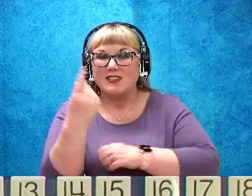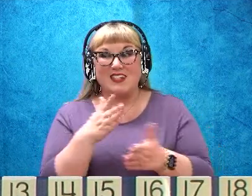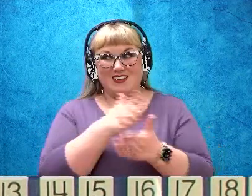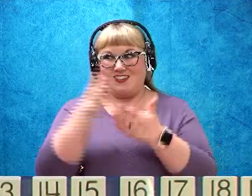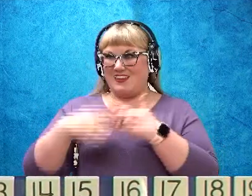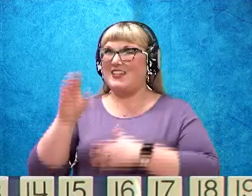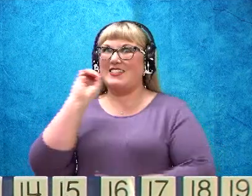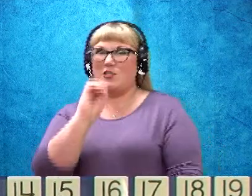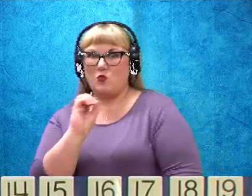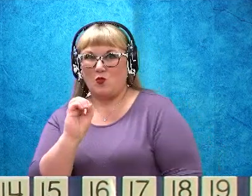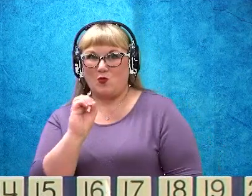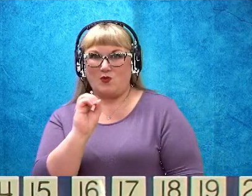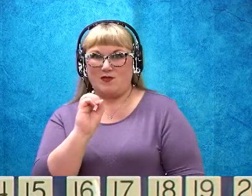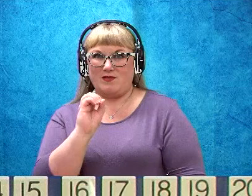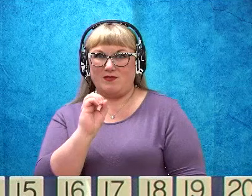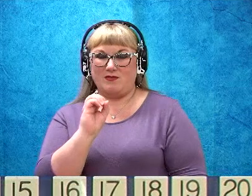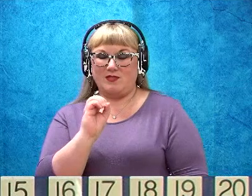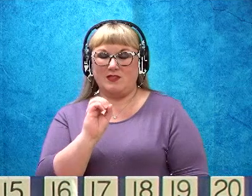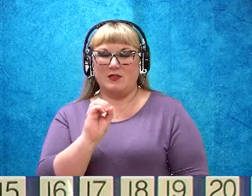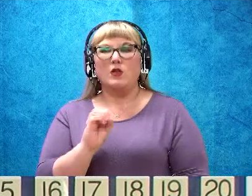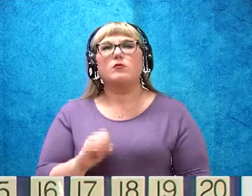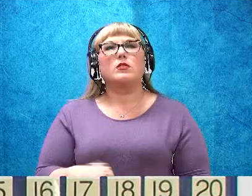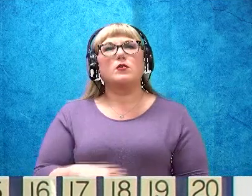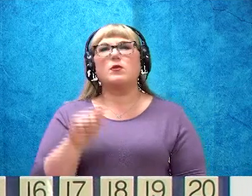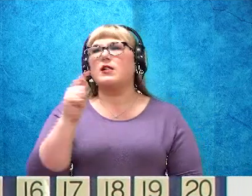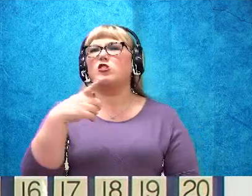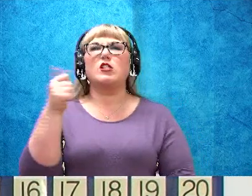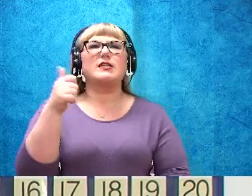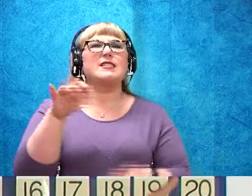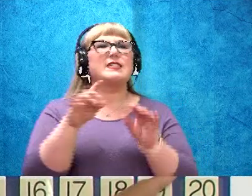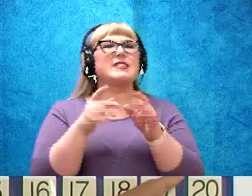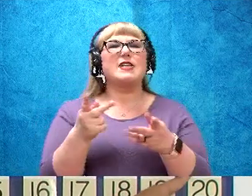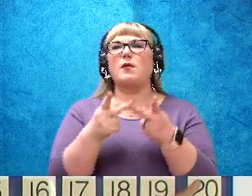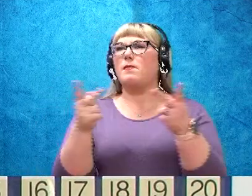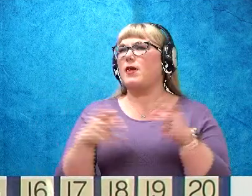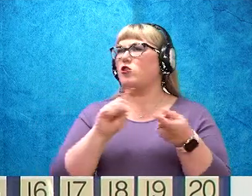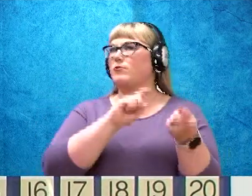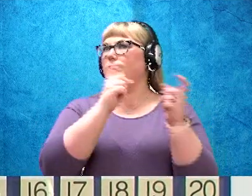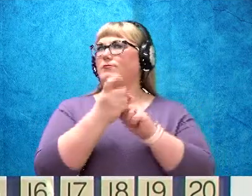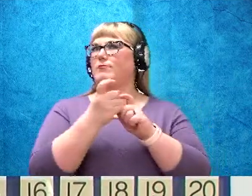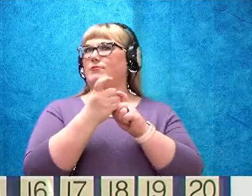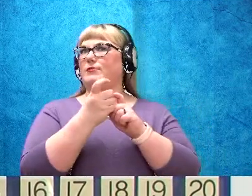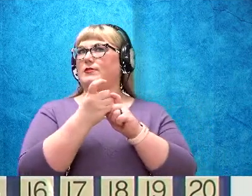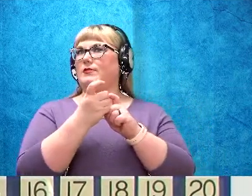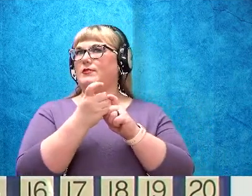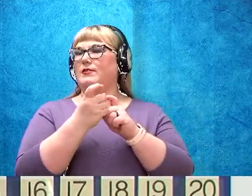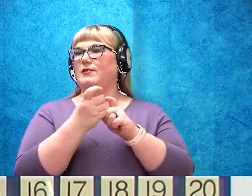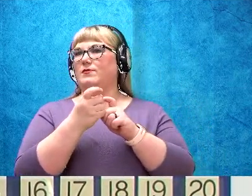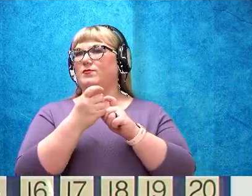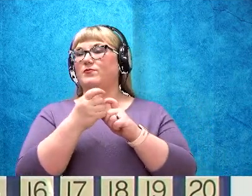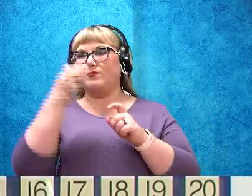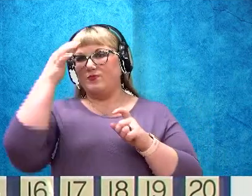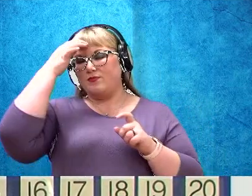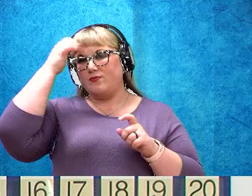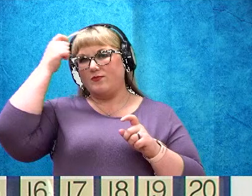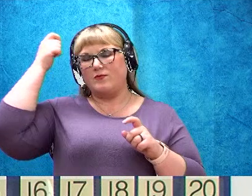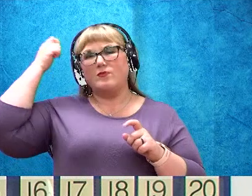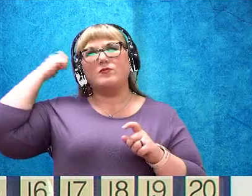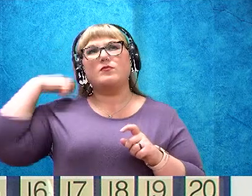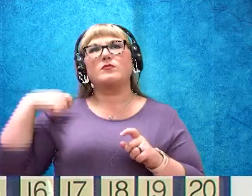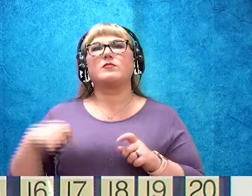a 0. But just the tens place changed. They went up each time.